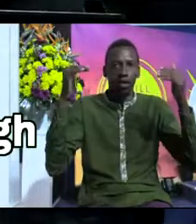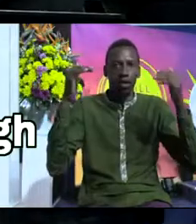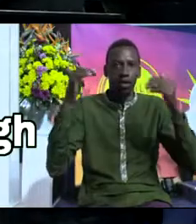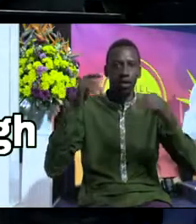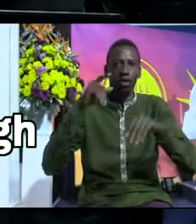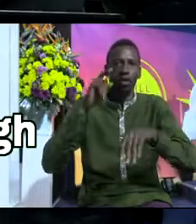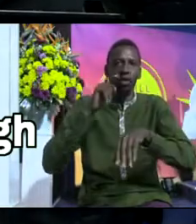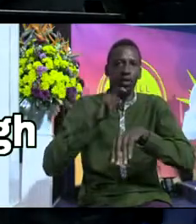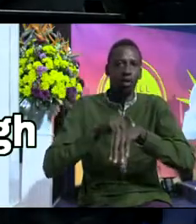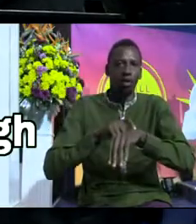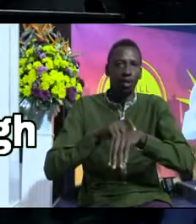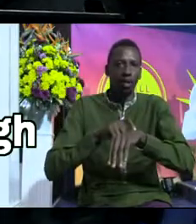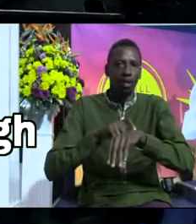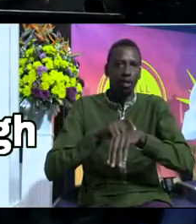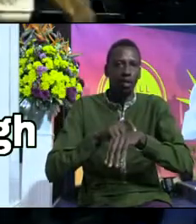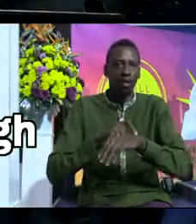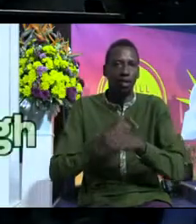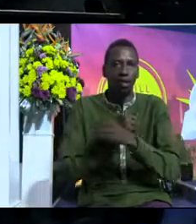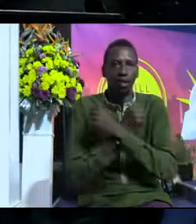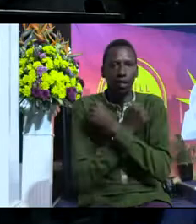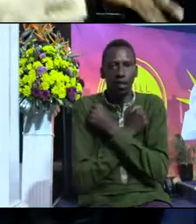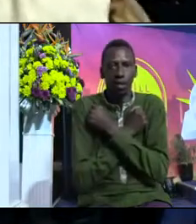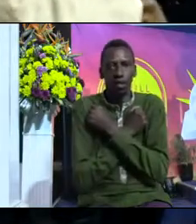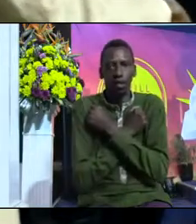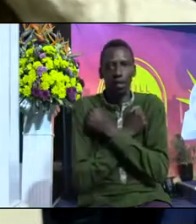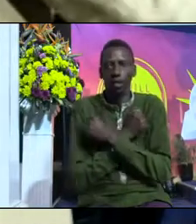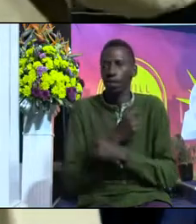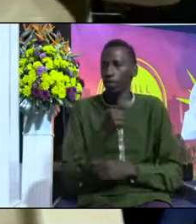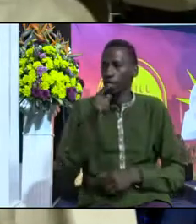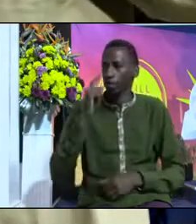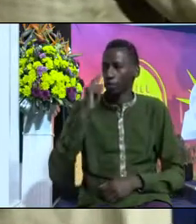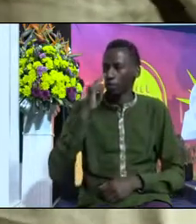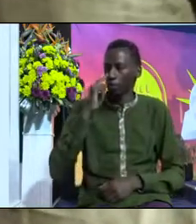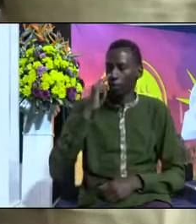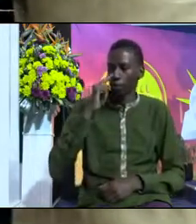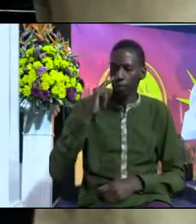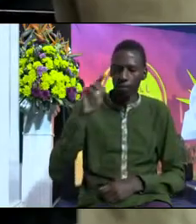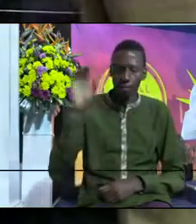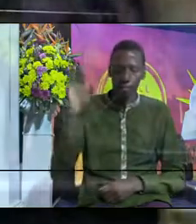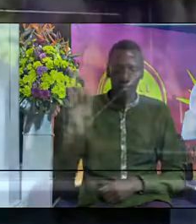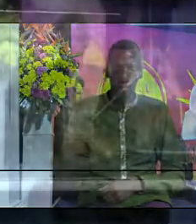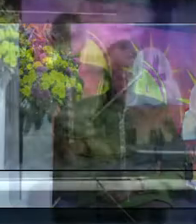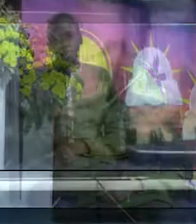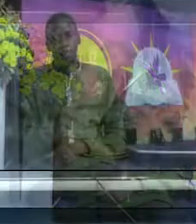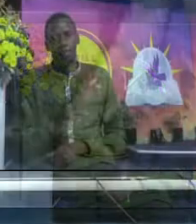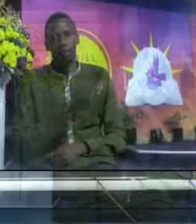on high. When there's love